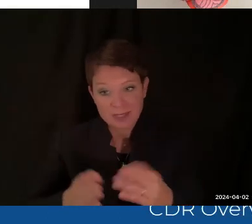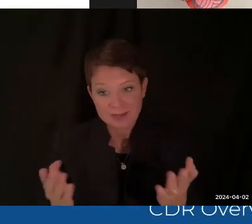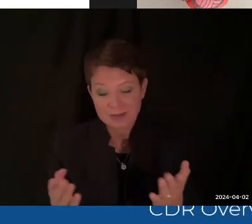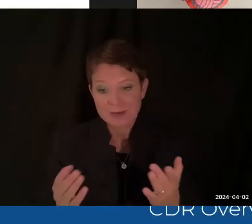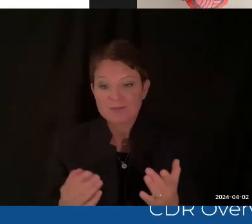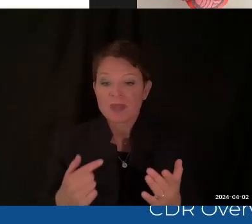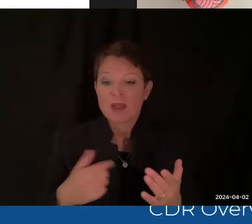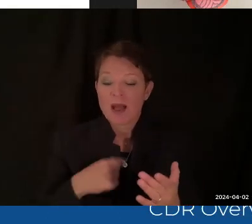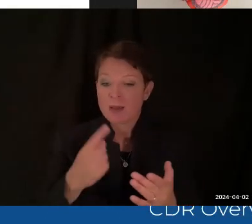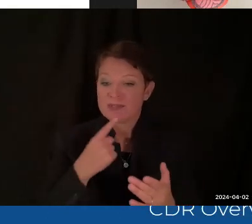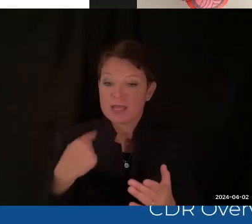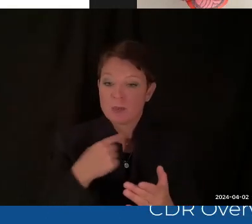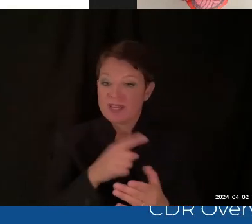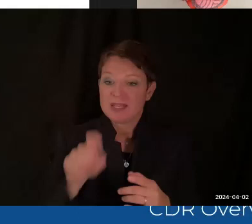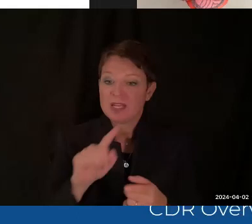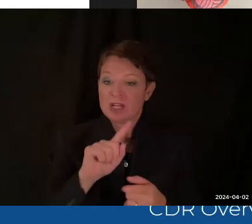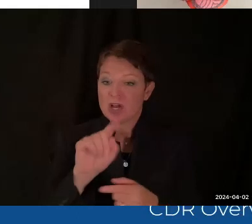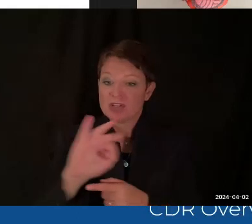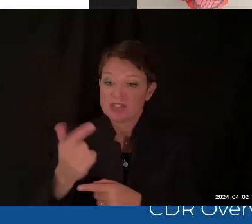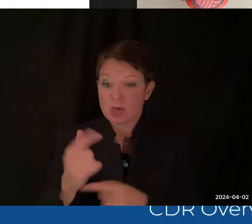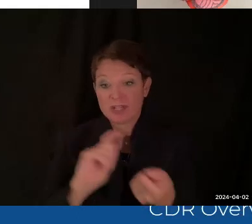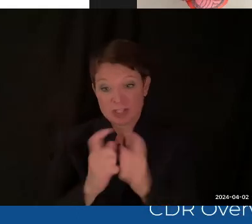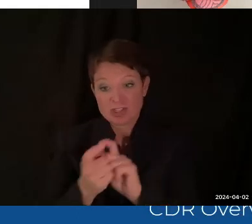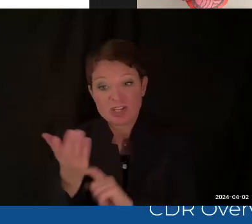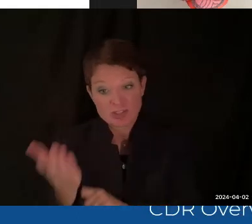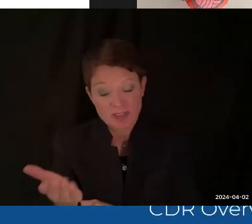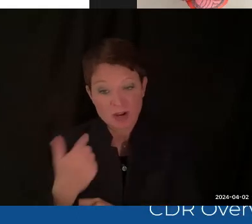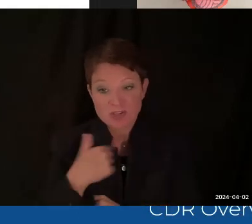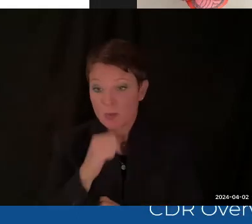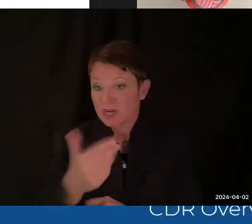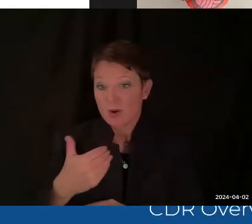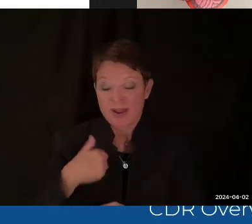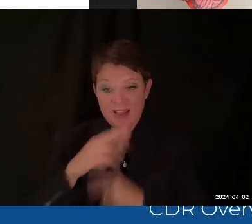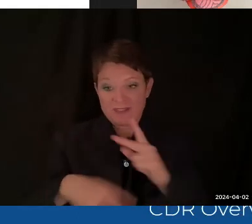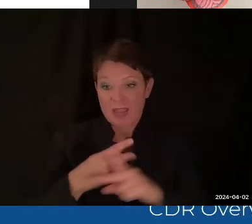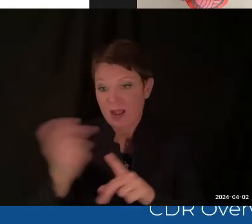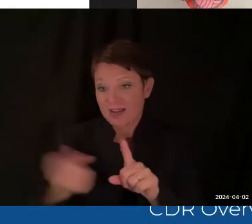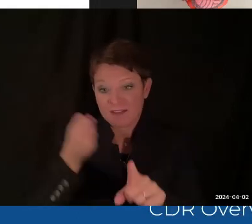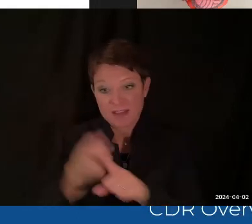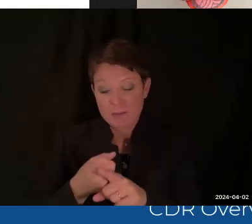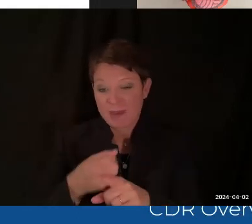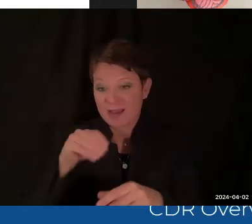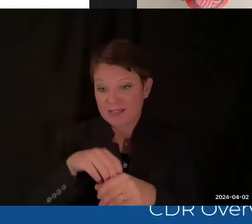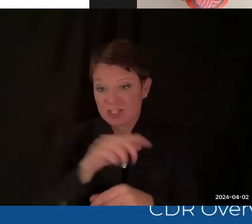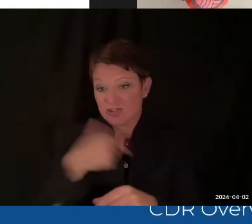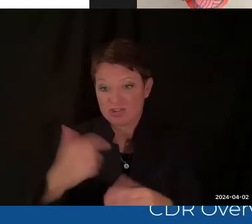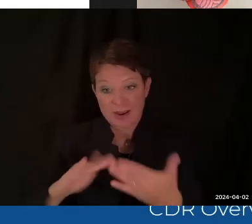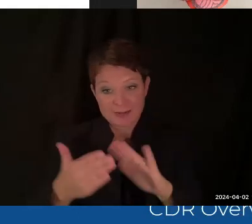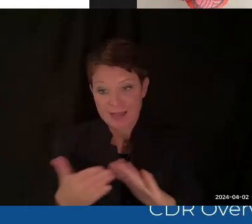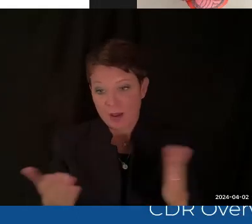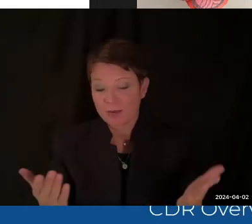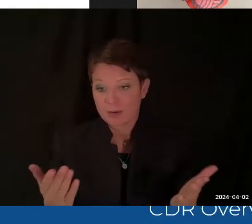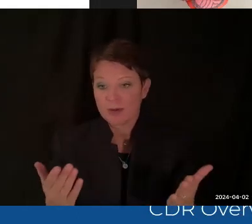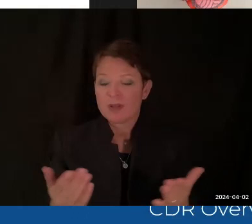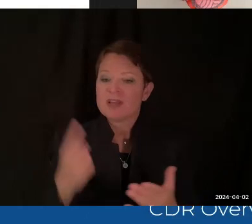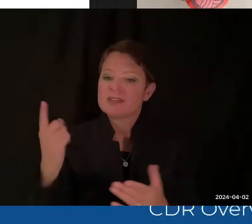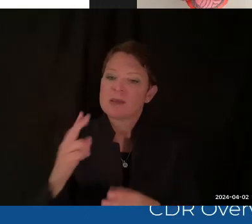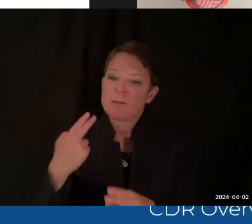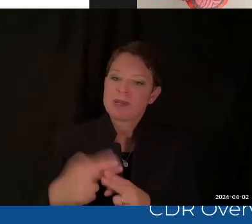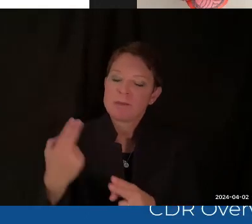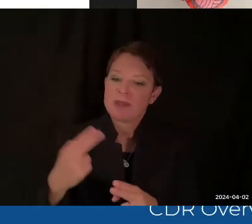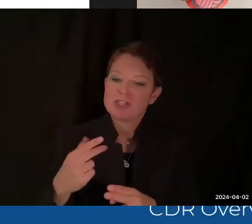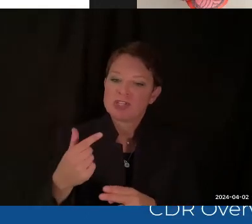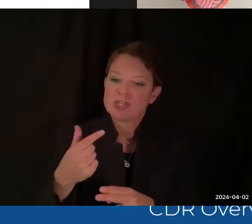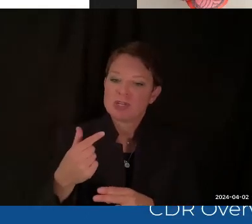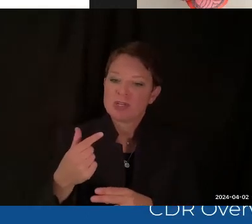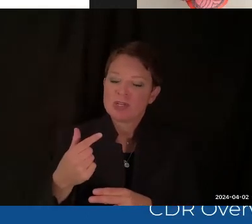words, I would say we need a zoning change there so that we don't have that kind of impact on Chinatown. Someone spoke about